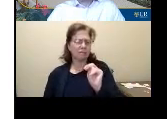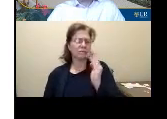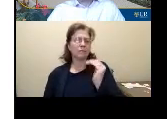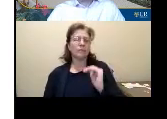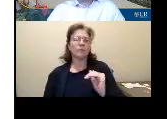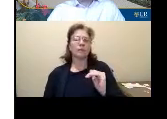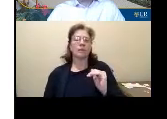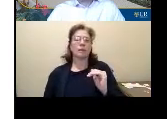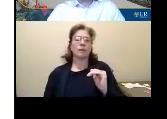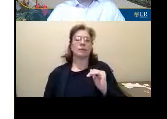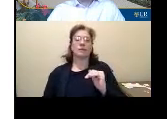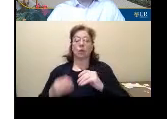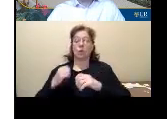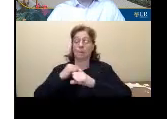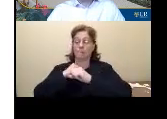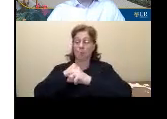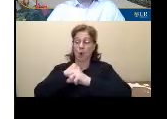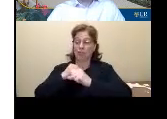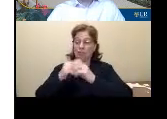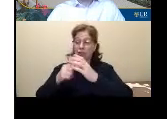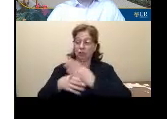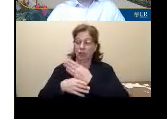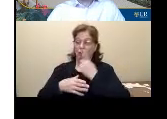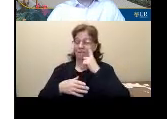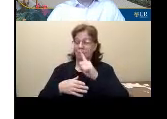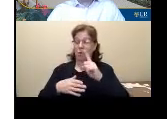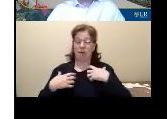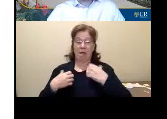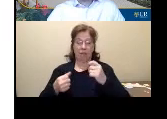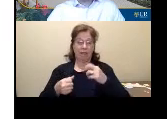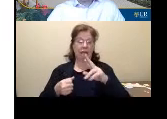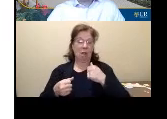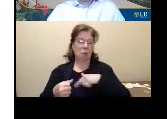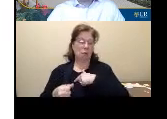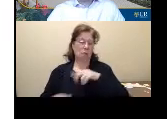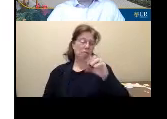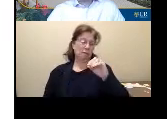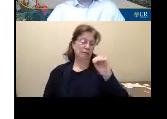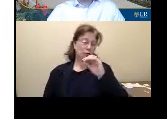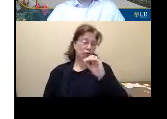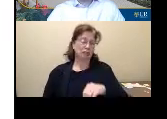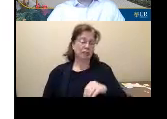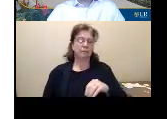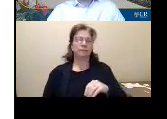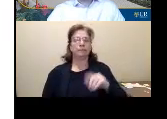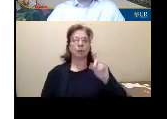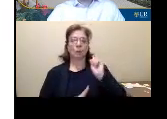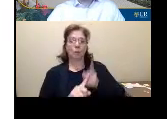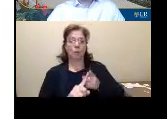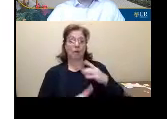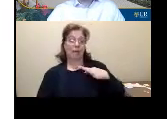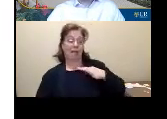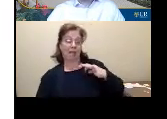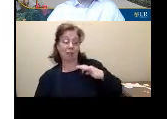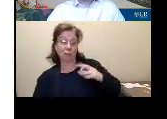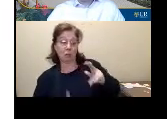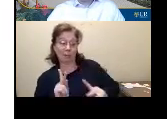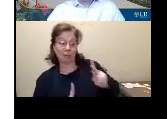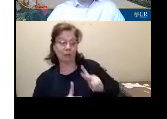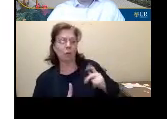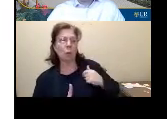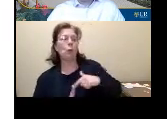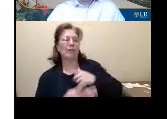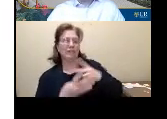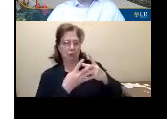market share for healthcare. So we screen about 35% of the eligible patients from the